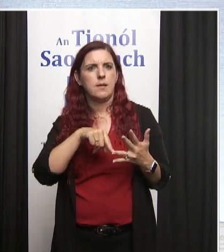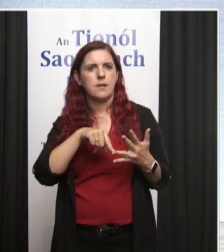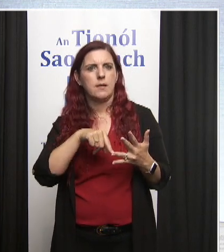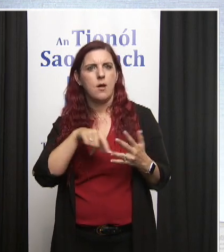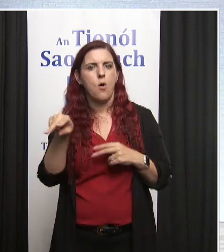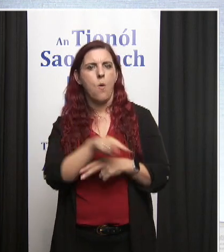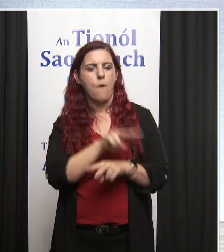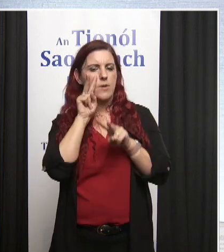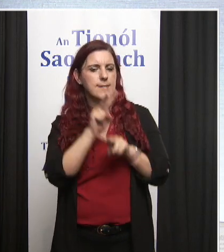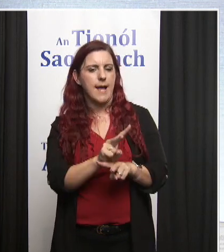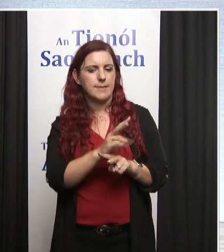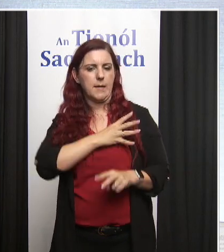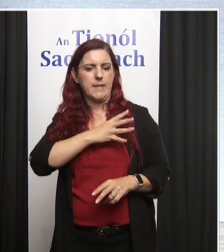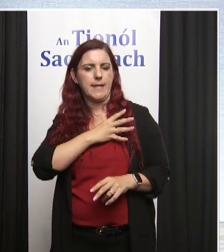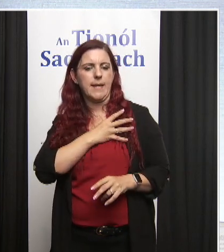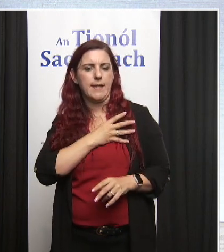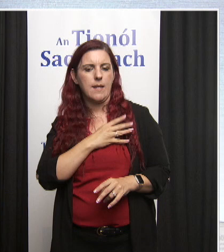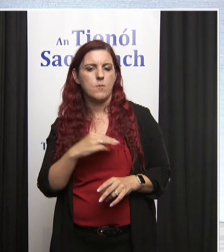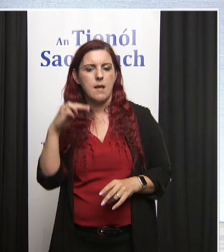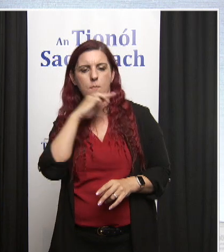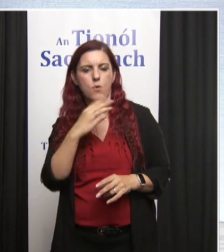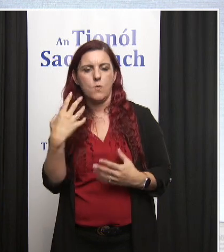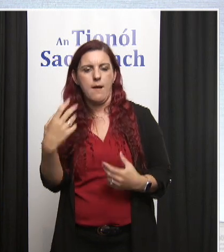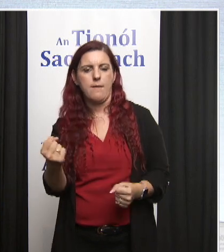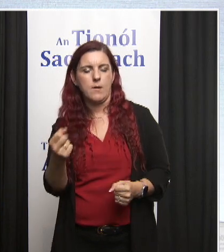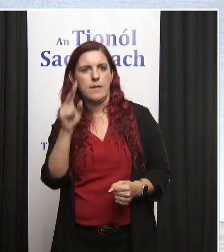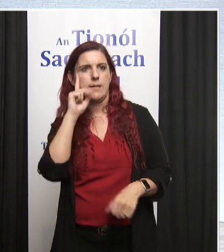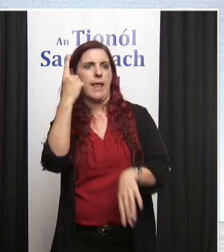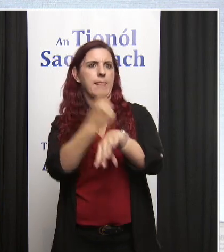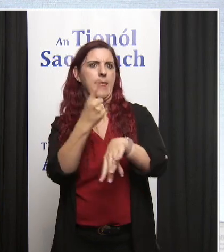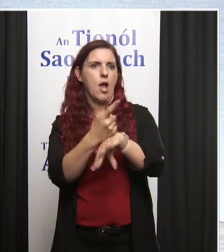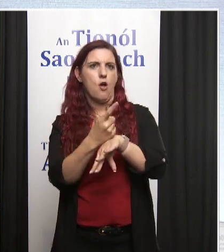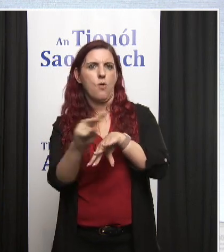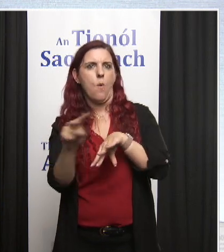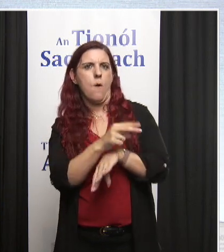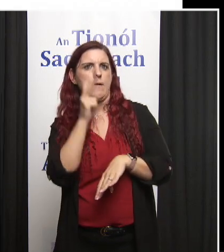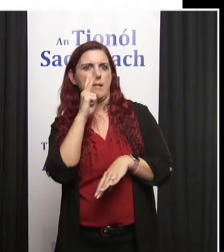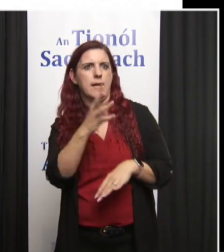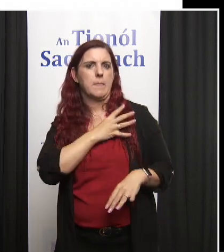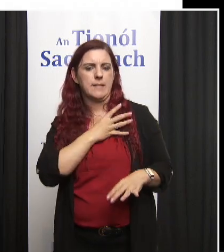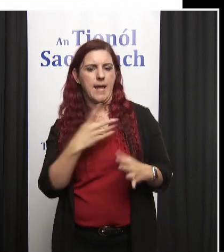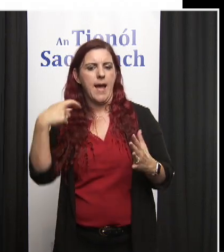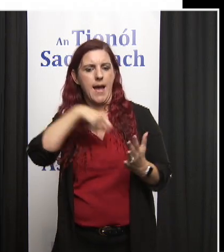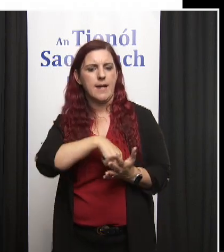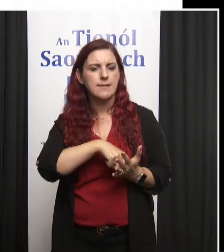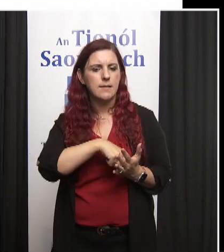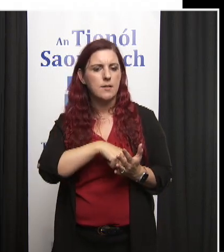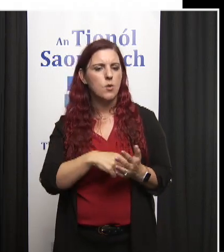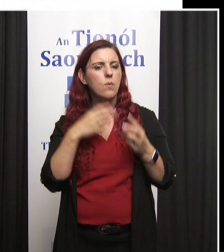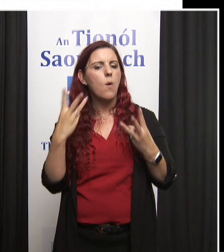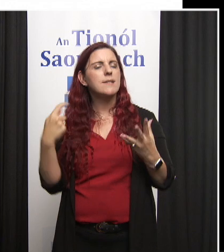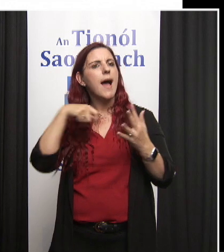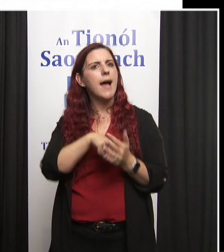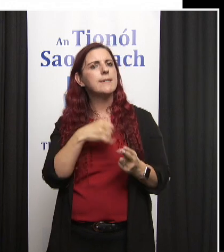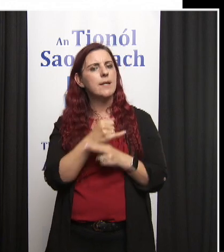oversight committee. We added that in there as well. You can probably see it up there. where we added it in, and we wanted that added in